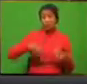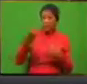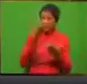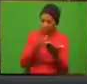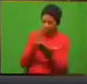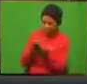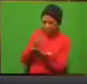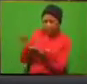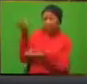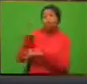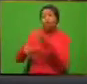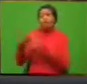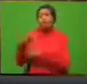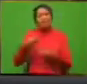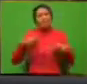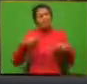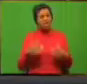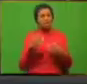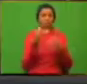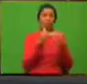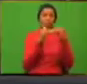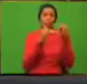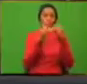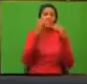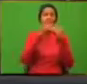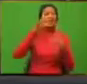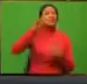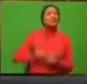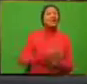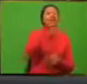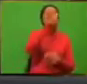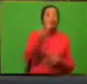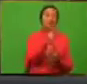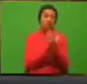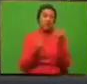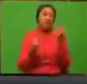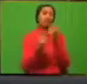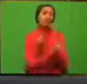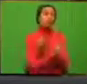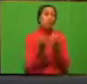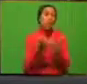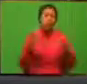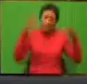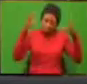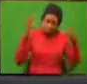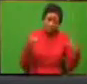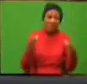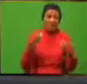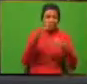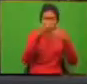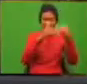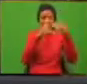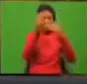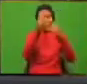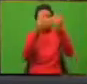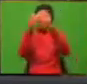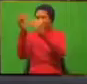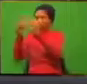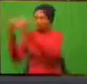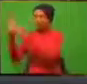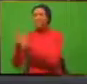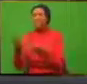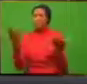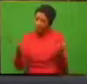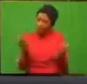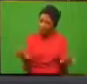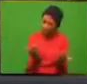corruption and building the foundations to turn South Africa into a giant construction site that grows our